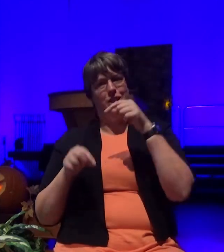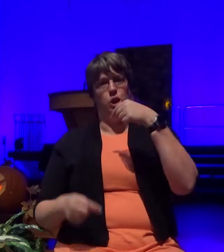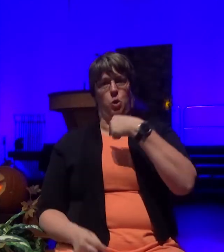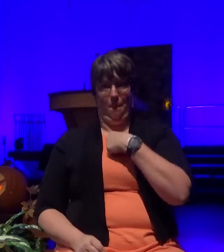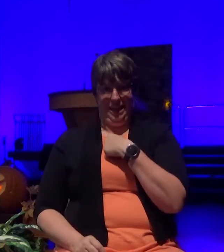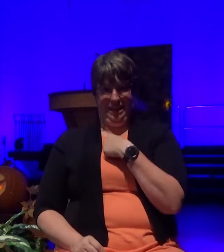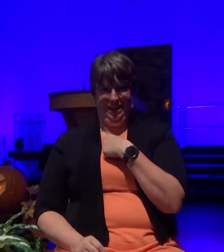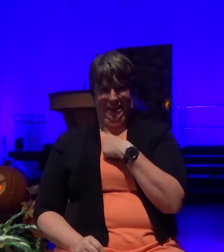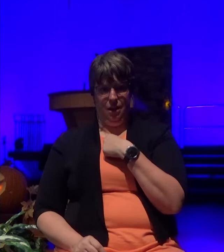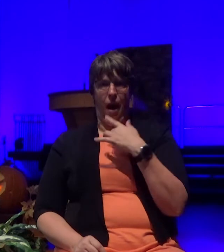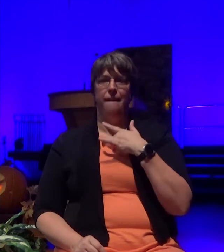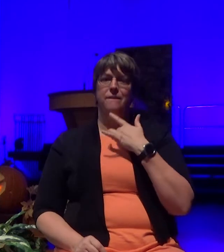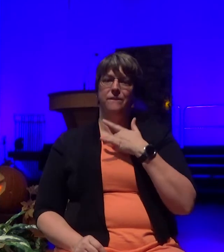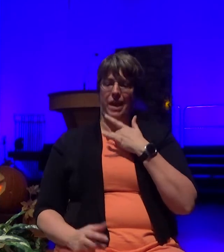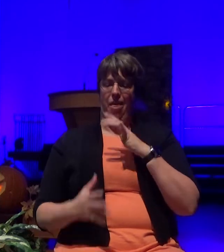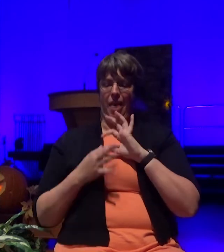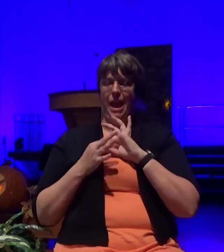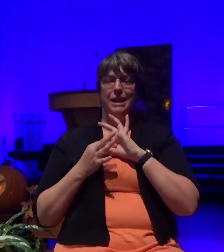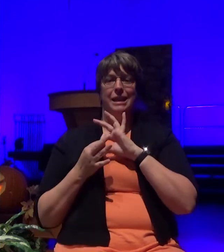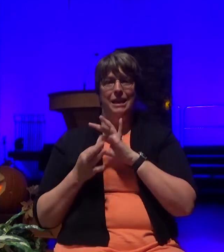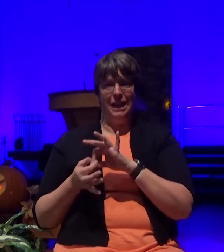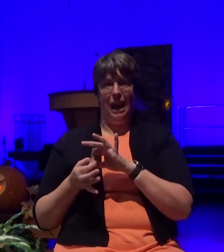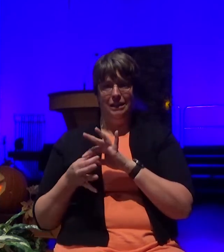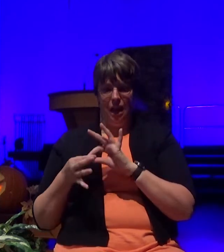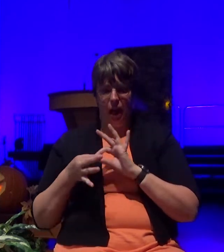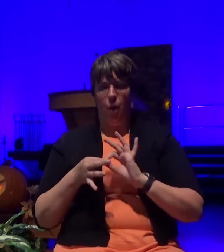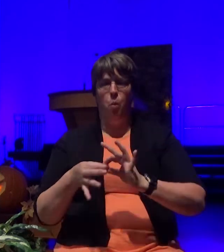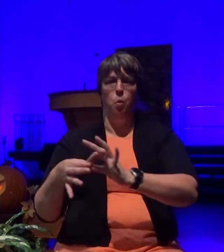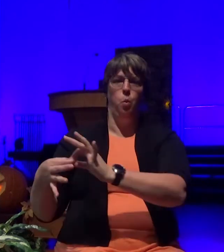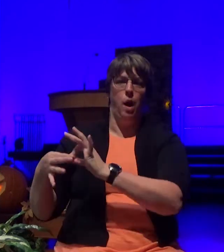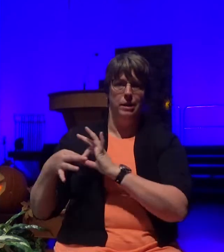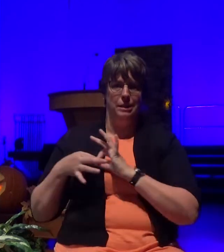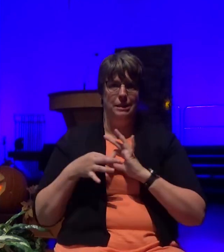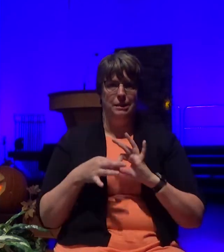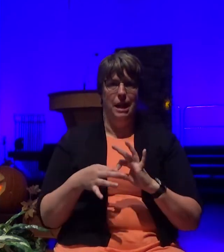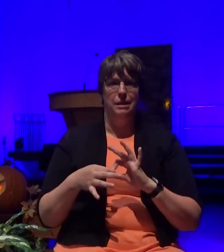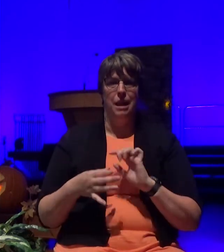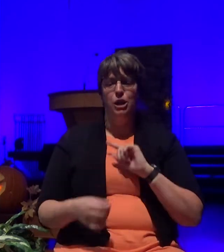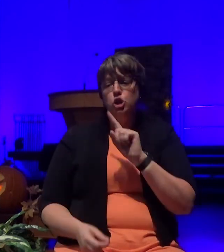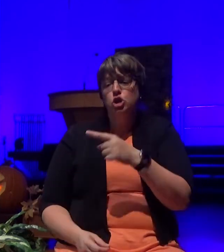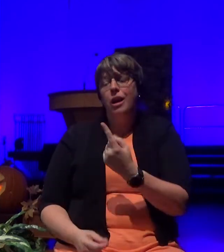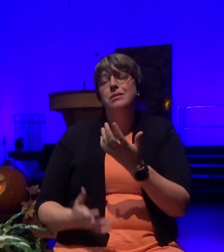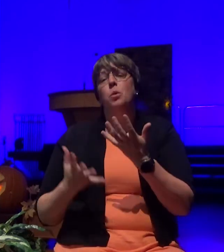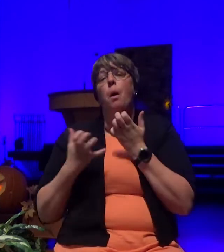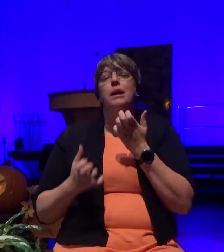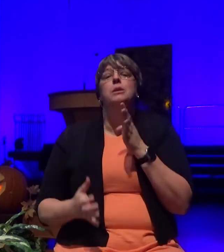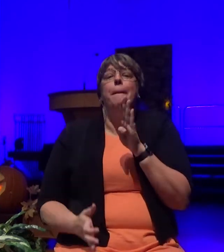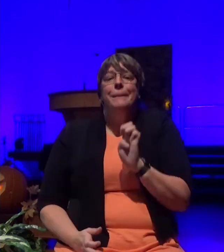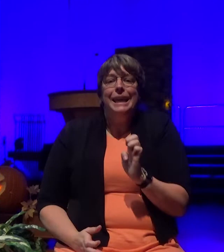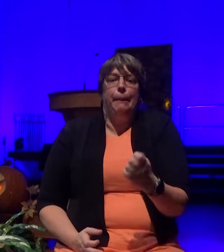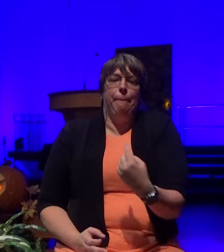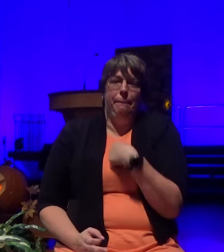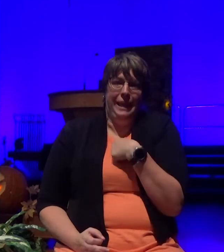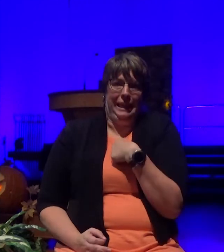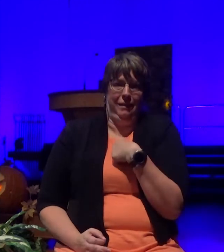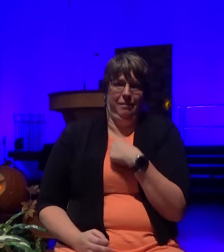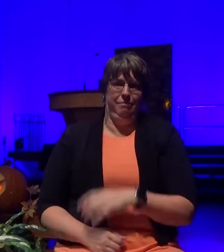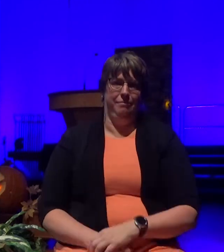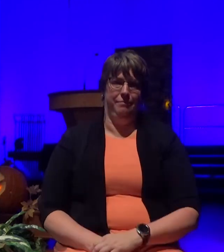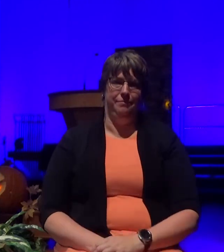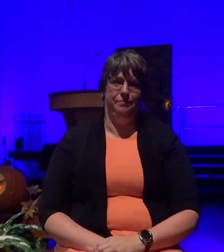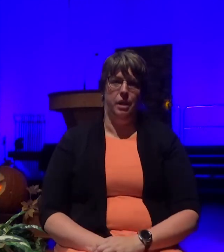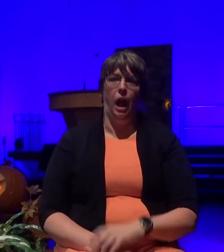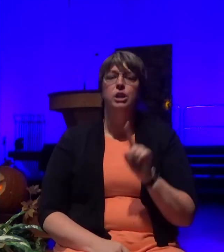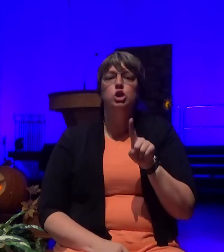feel that connectedness of my oneness and I just want to be me. I just want to express as